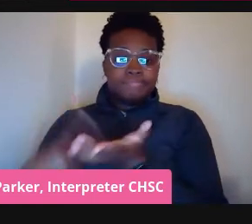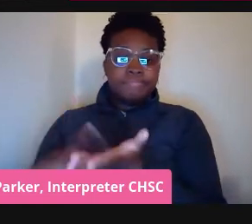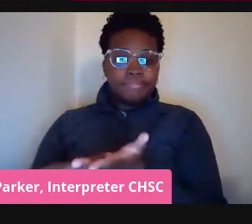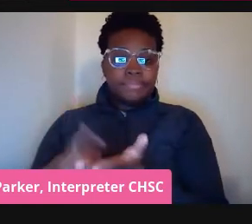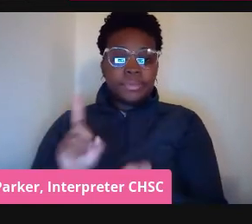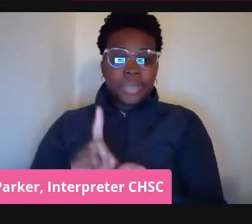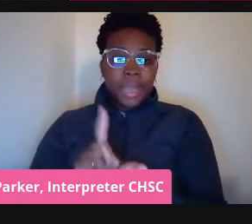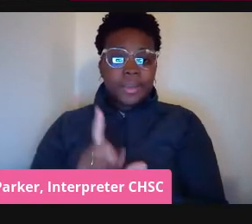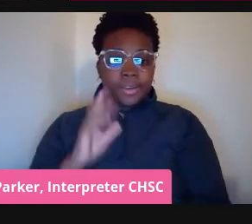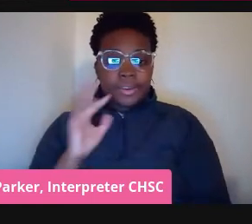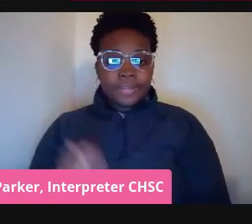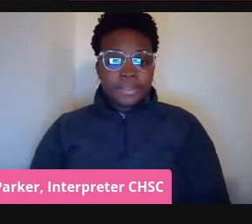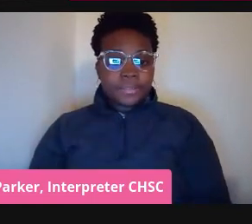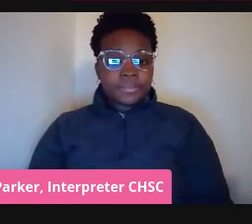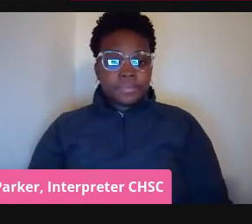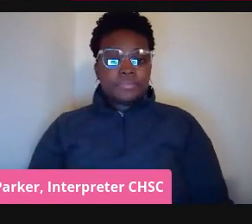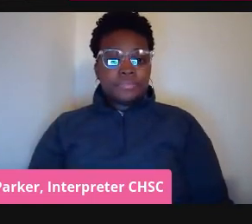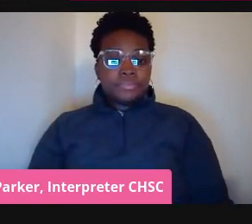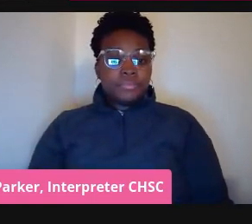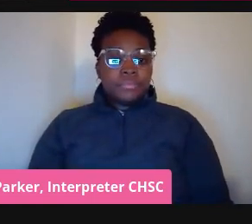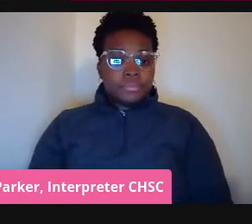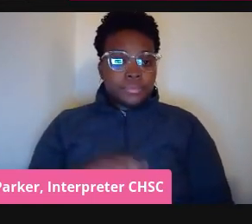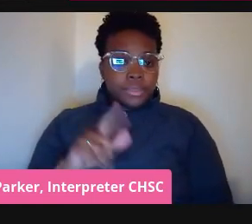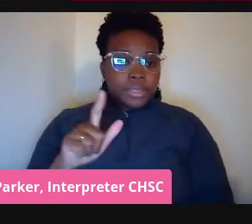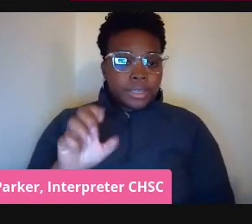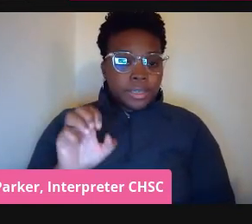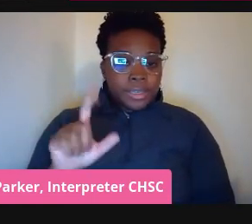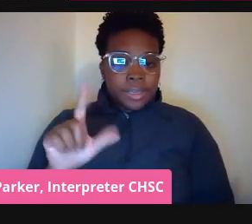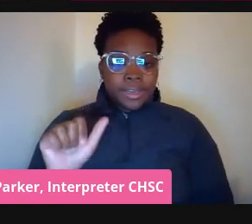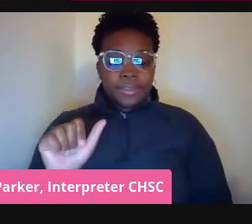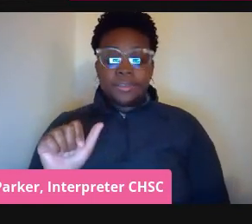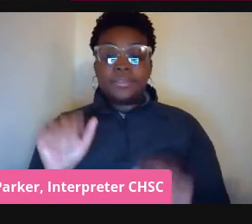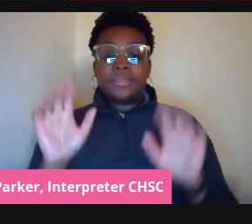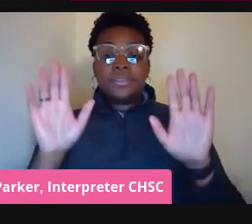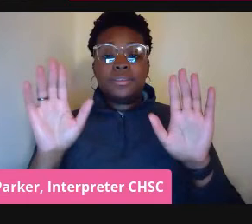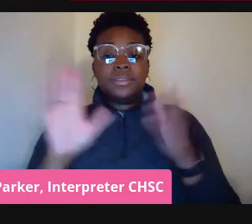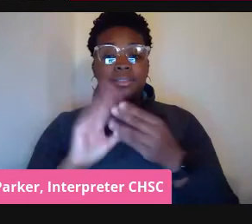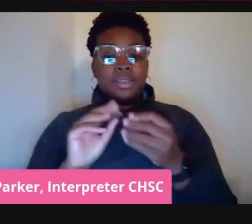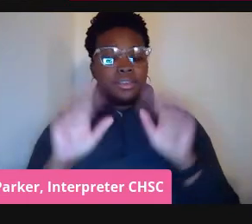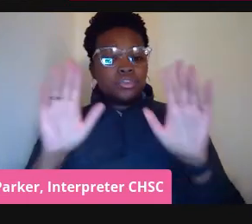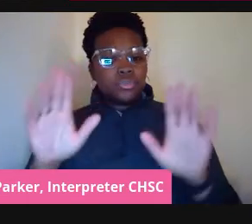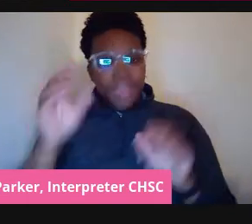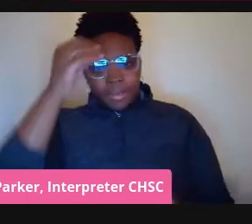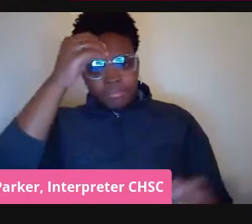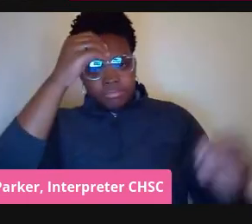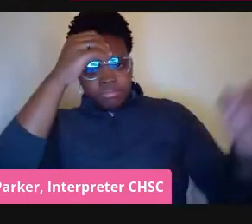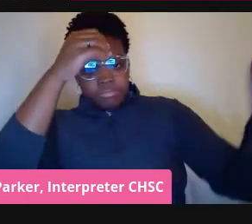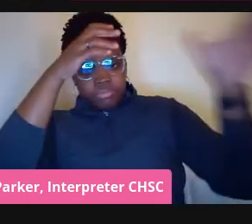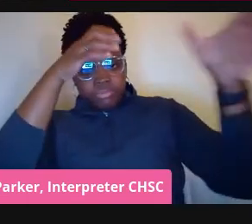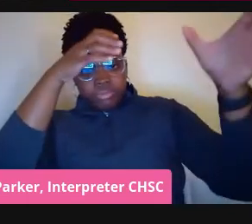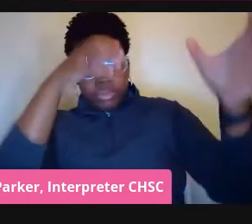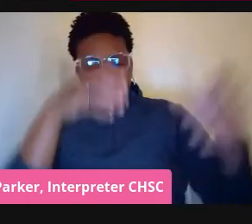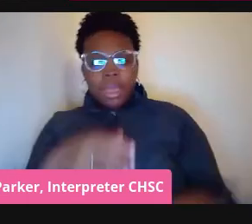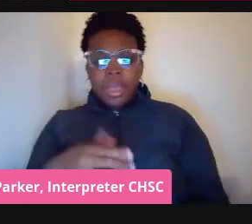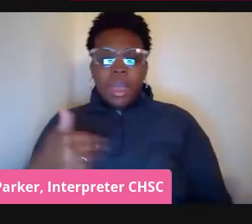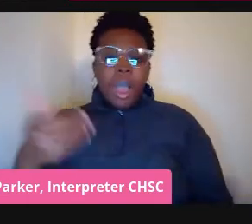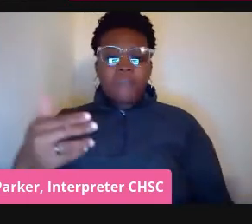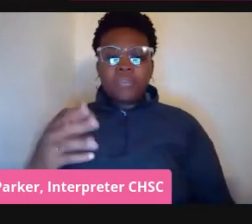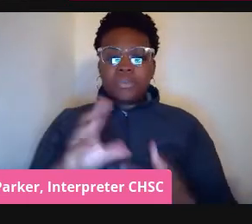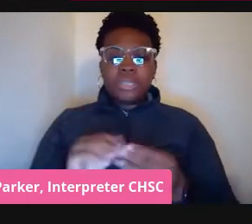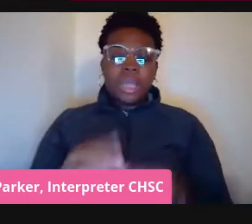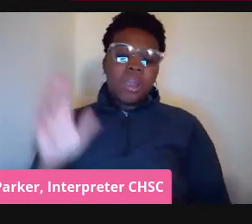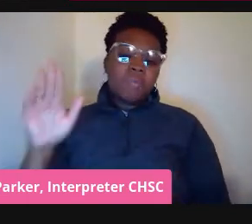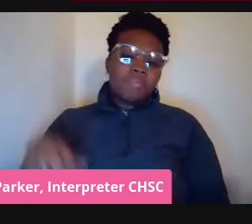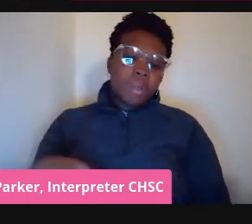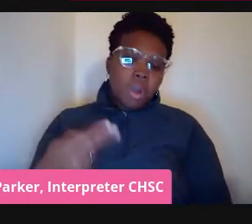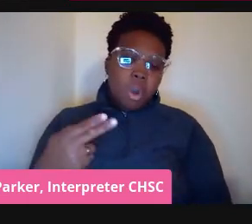definitely. That is such great, like, knowledge to have, because I feel like so often we just chalk it up to like, oh, it's hormones,